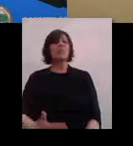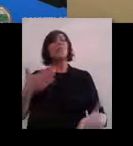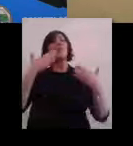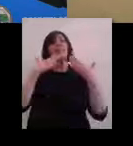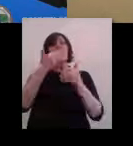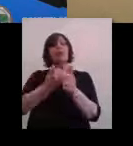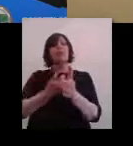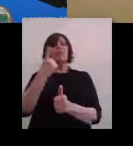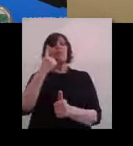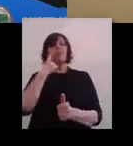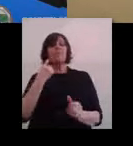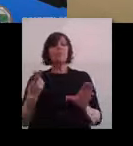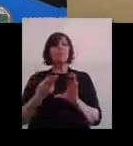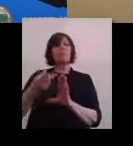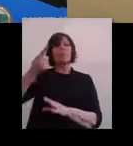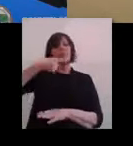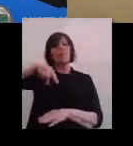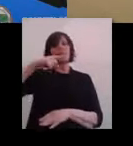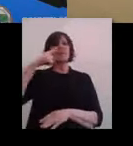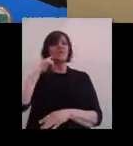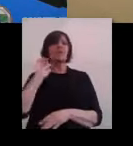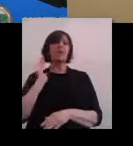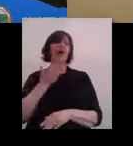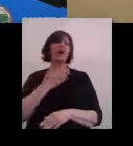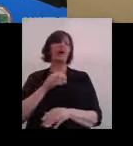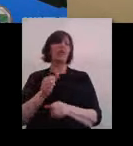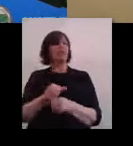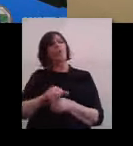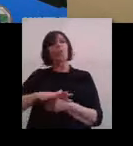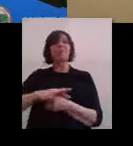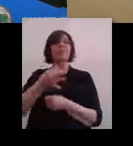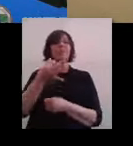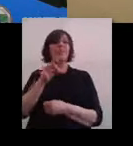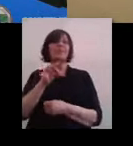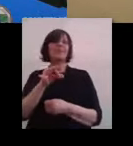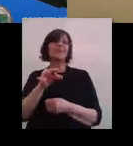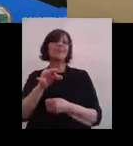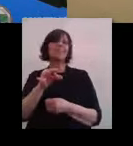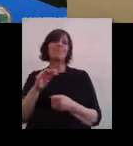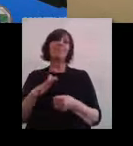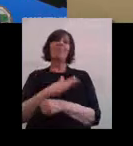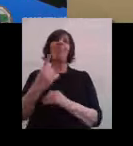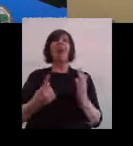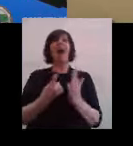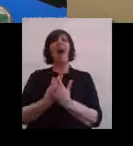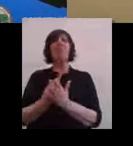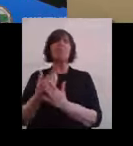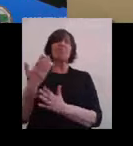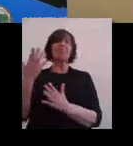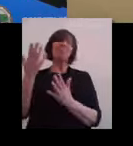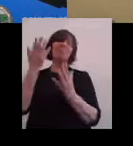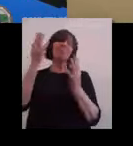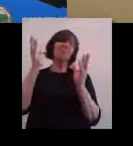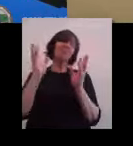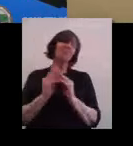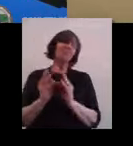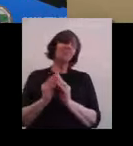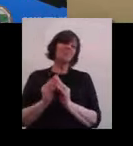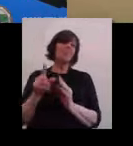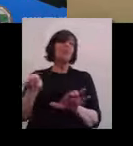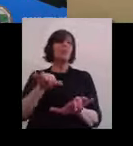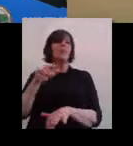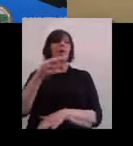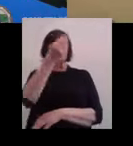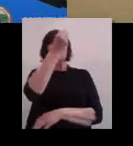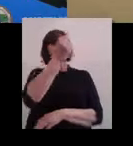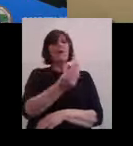our COVID-19 outbreak update, basically a full hour of information. We are going to be doing these on Monday, Wednesday, and Friday. We're not